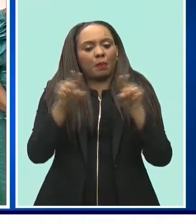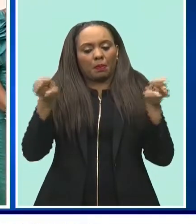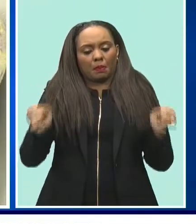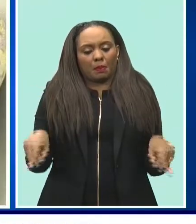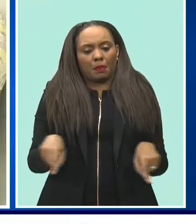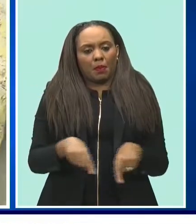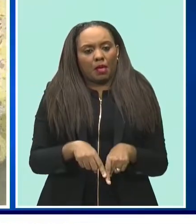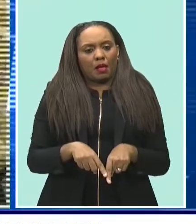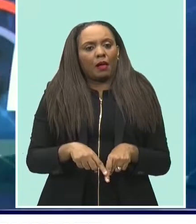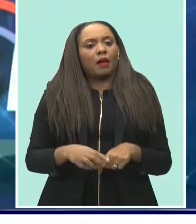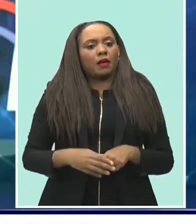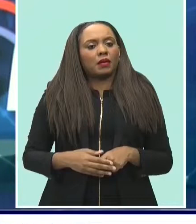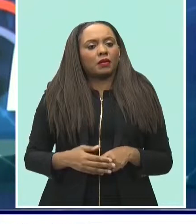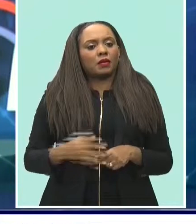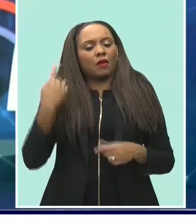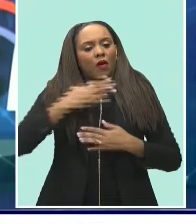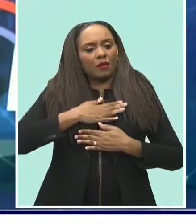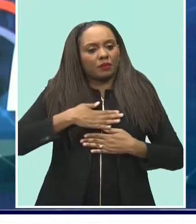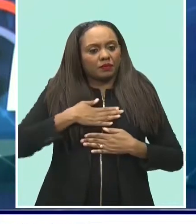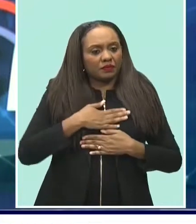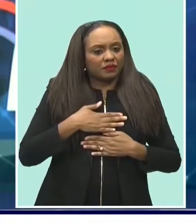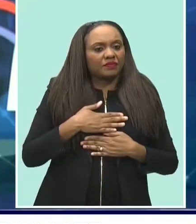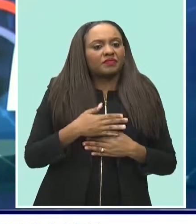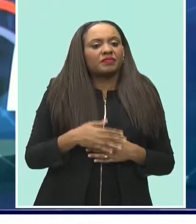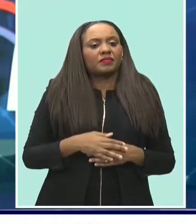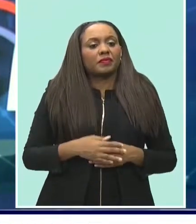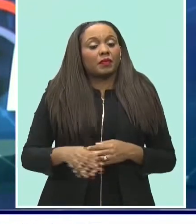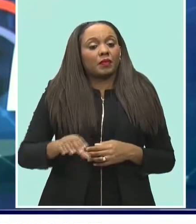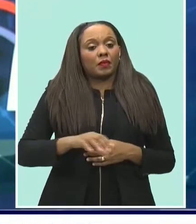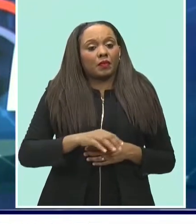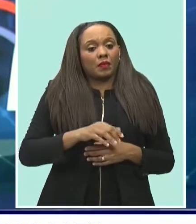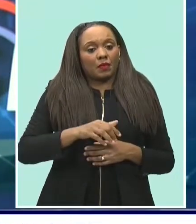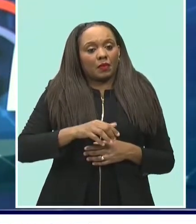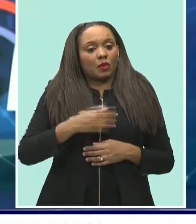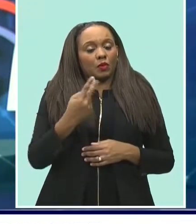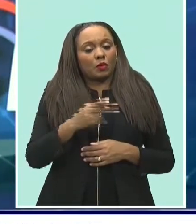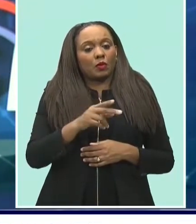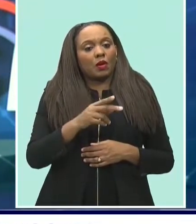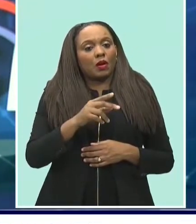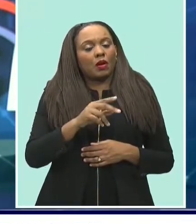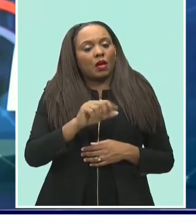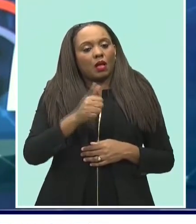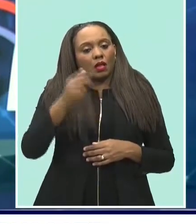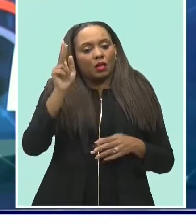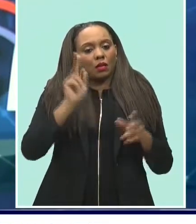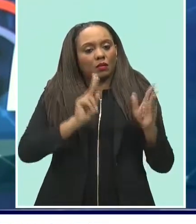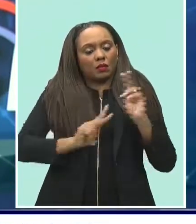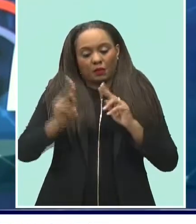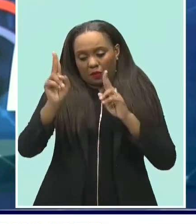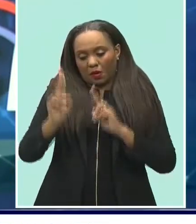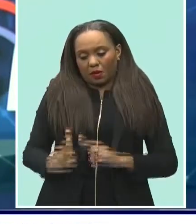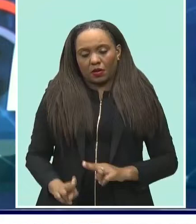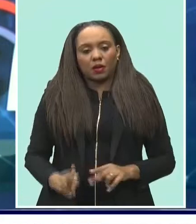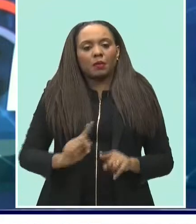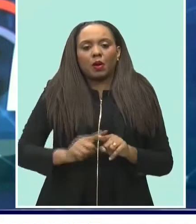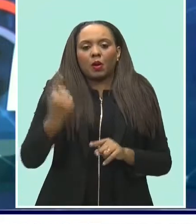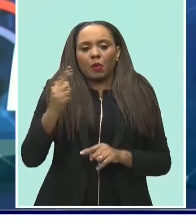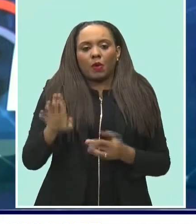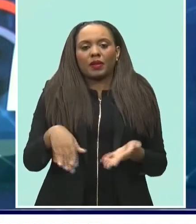of appreciation. Michael Murrell was recognized in absentia and Victor Etienne was recognized posthumously.